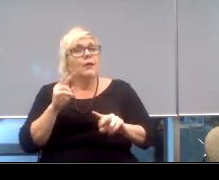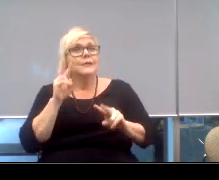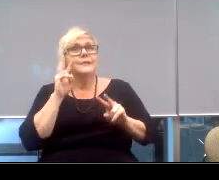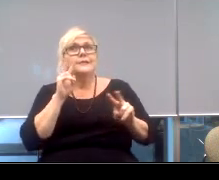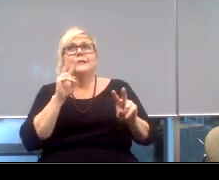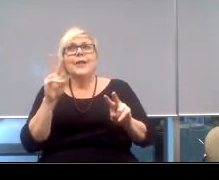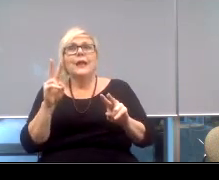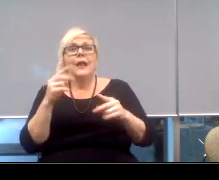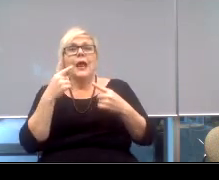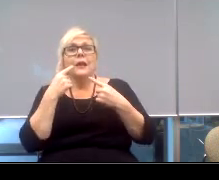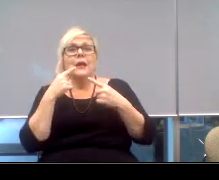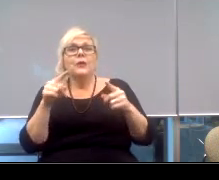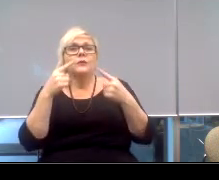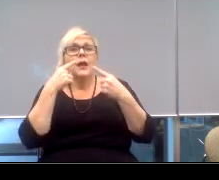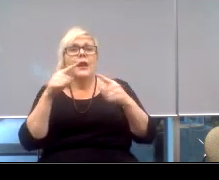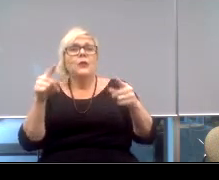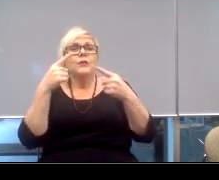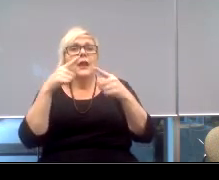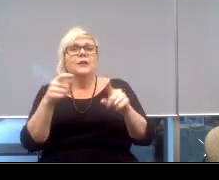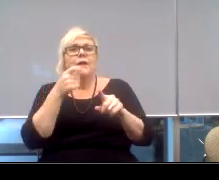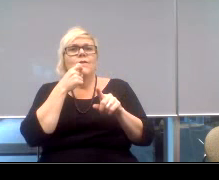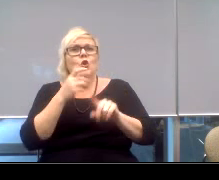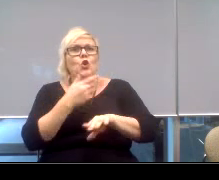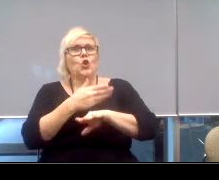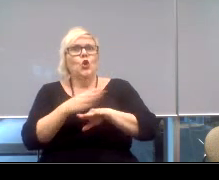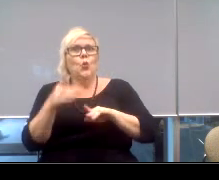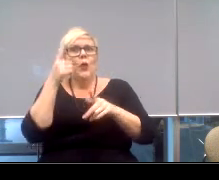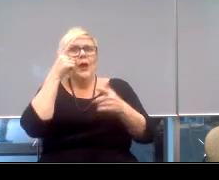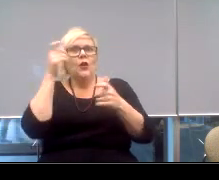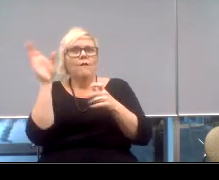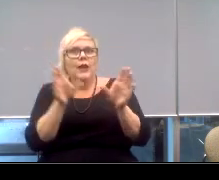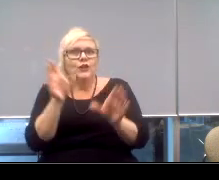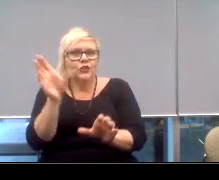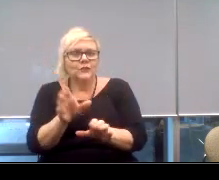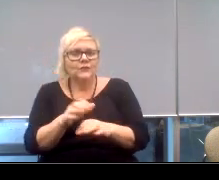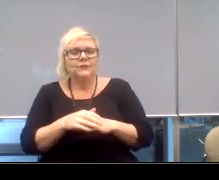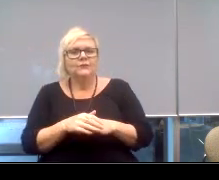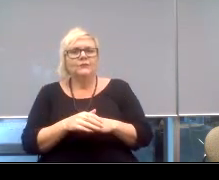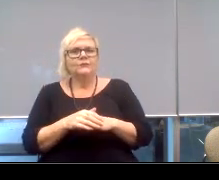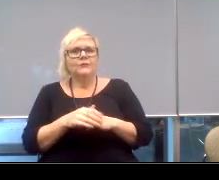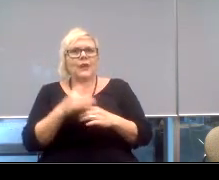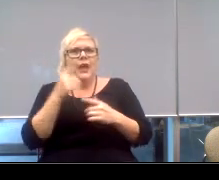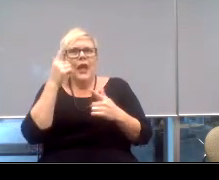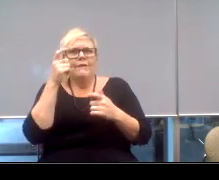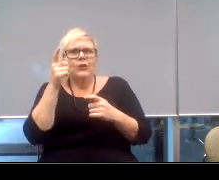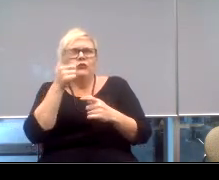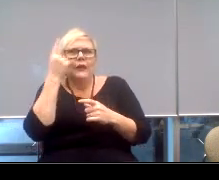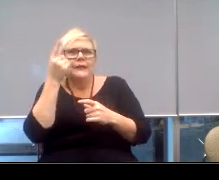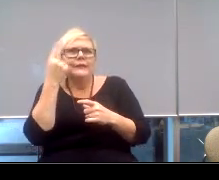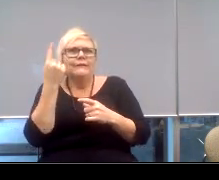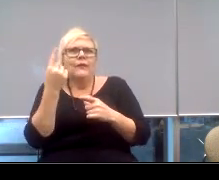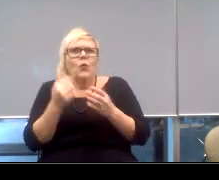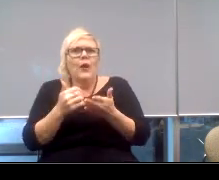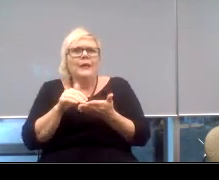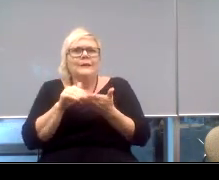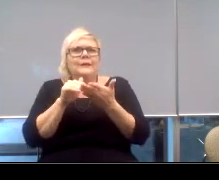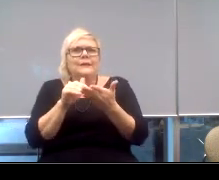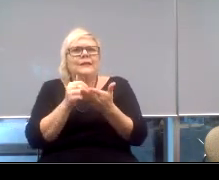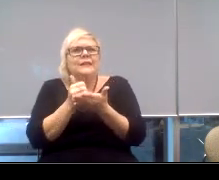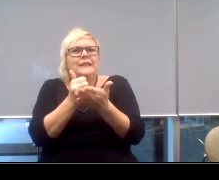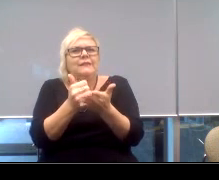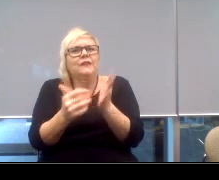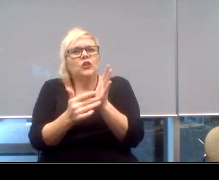announcements about some of those innovations already being released. Innovative and assistive technology will enhance the